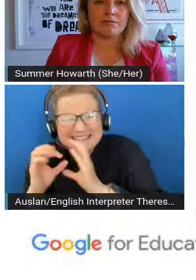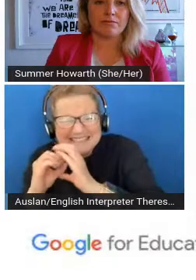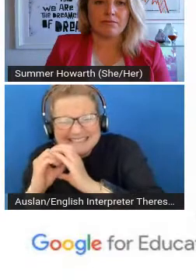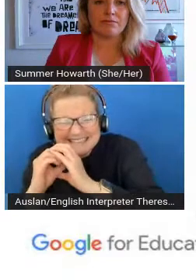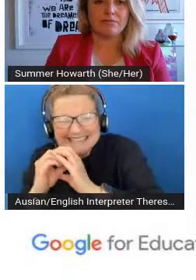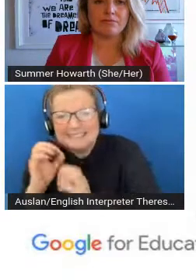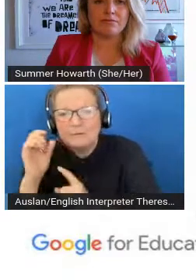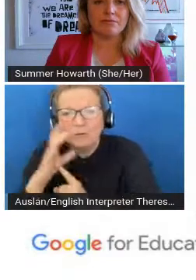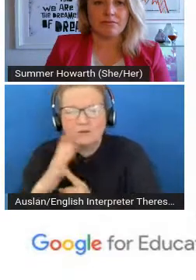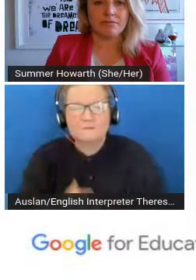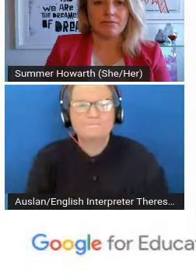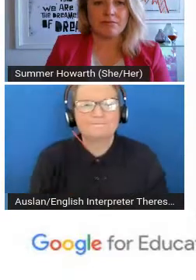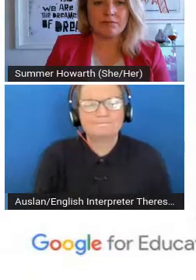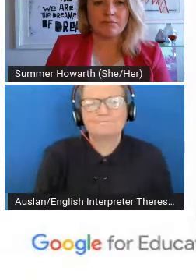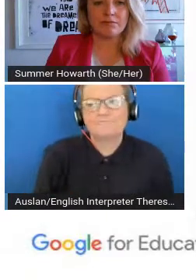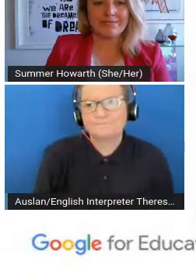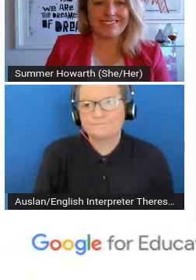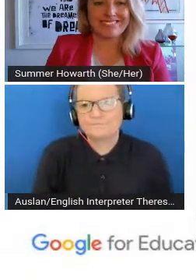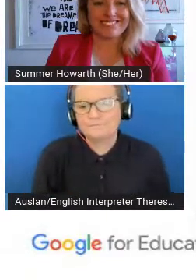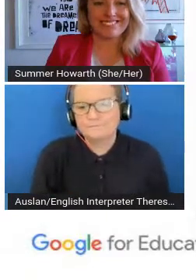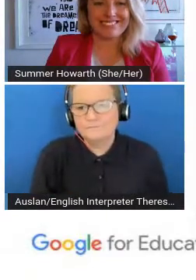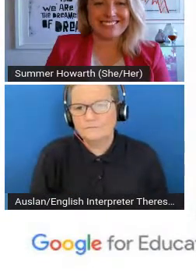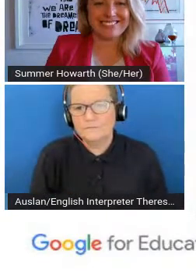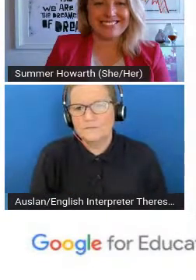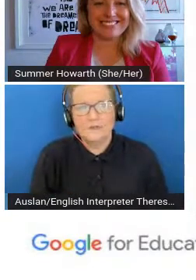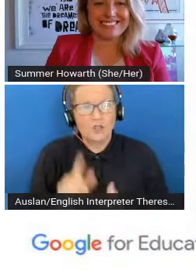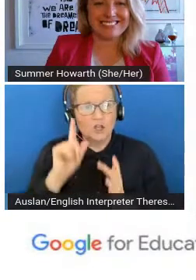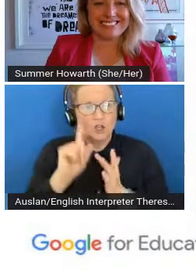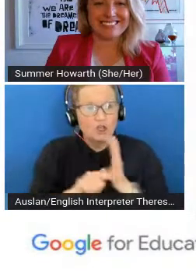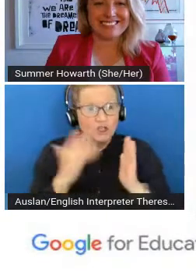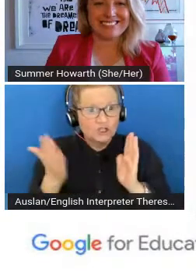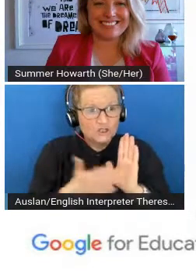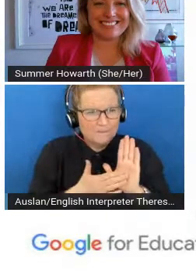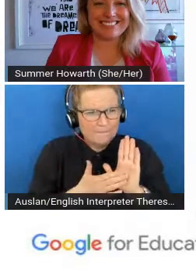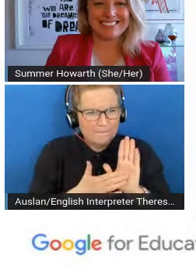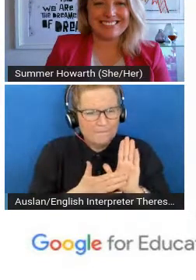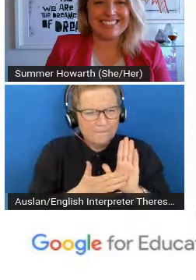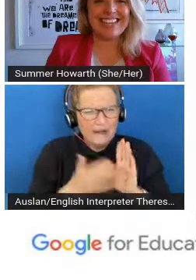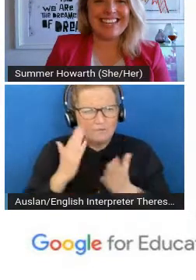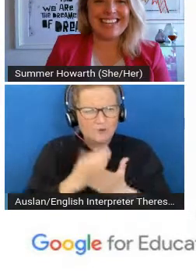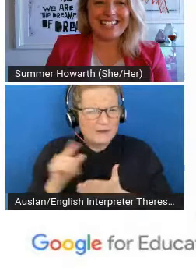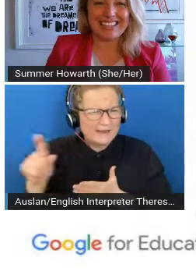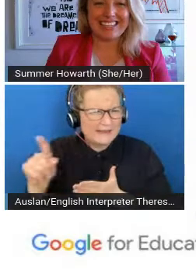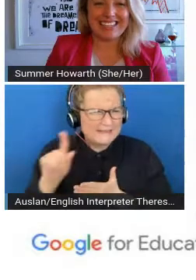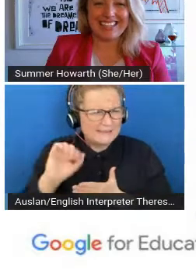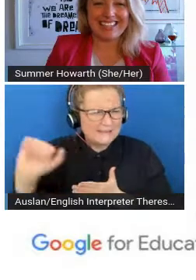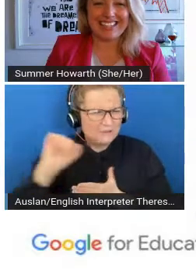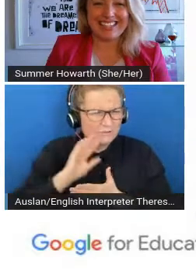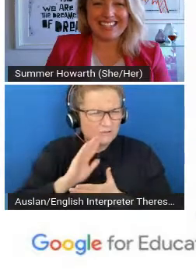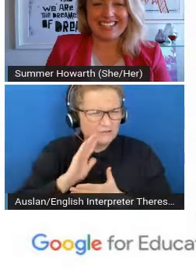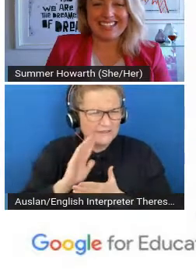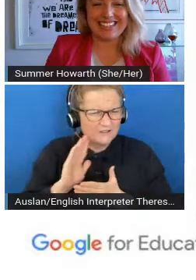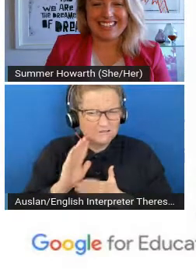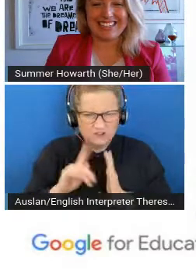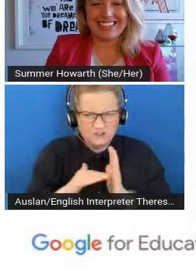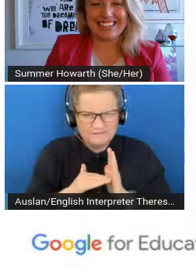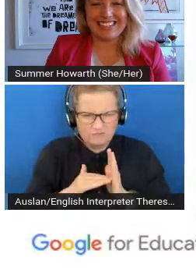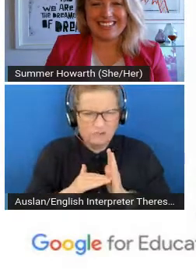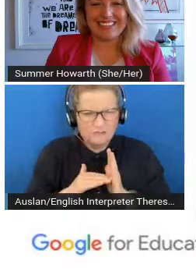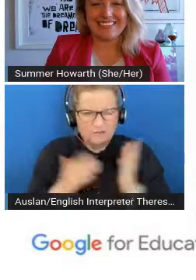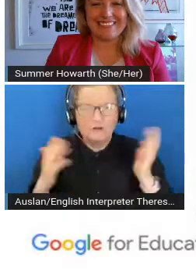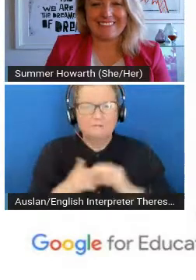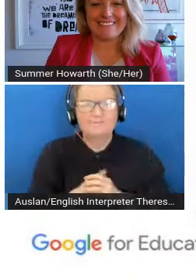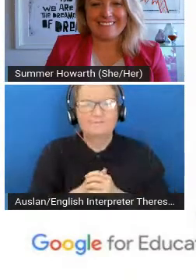Another thing, and I'm sure Jim this is in Jim's part. How